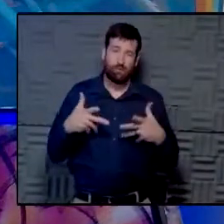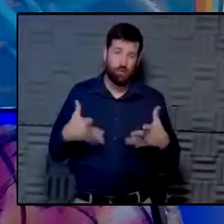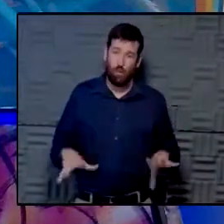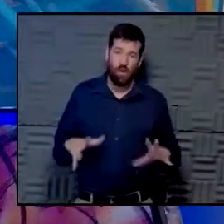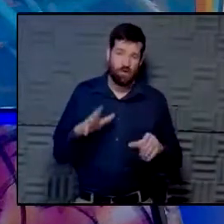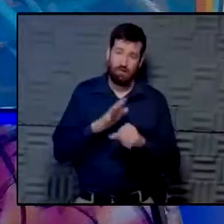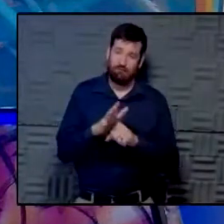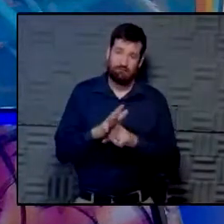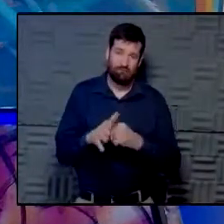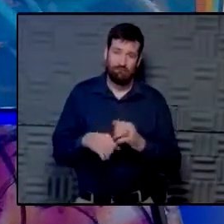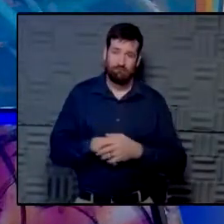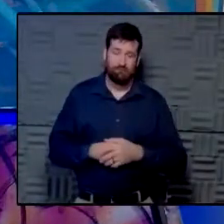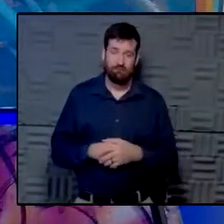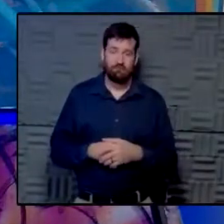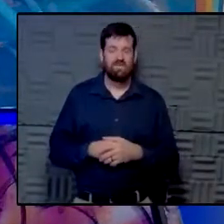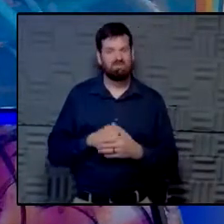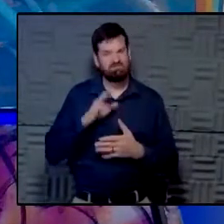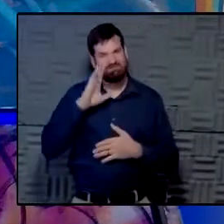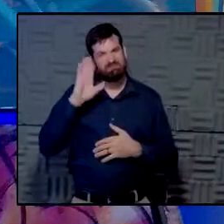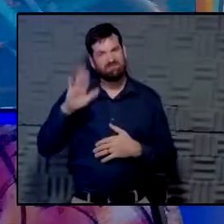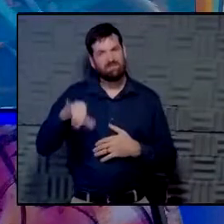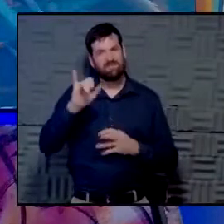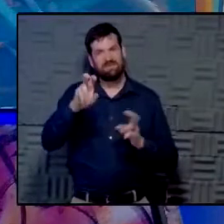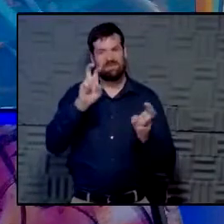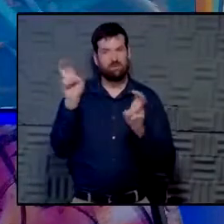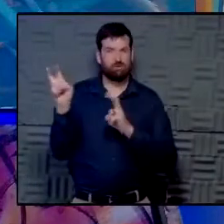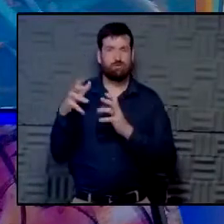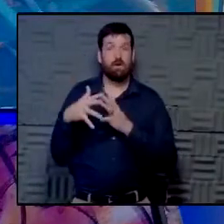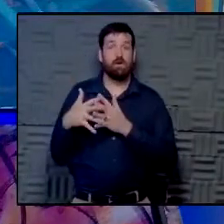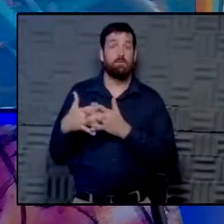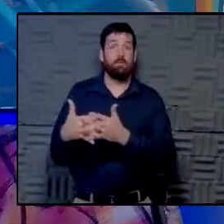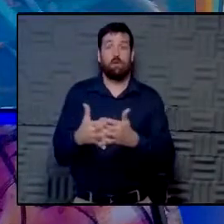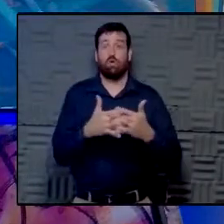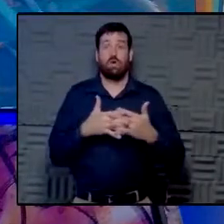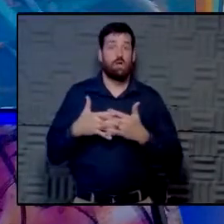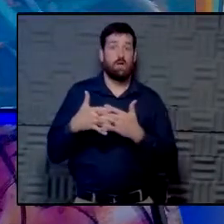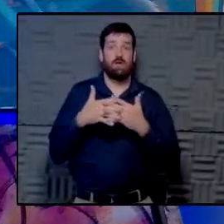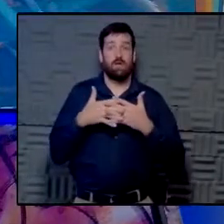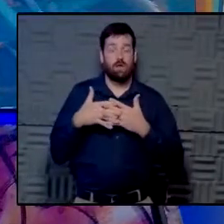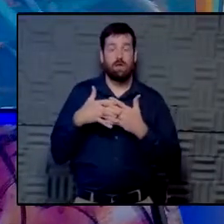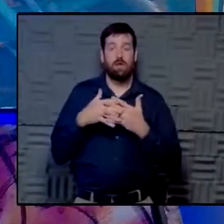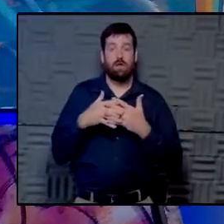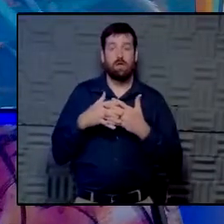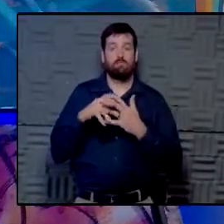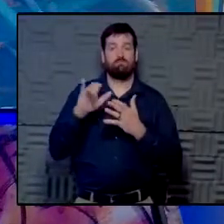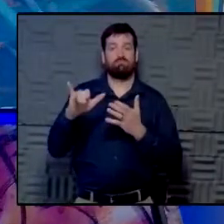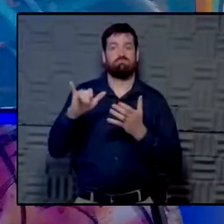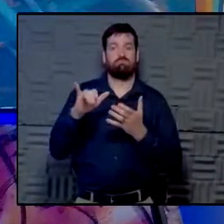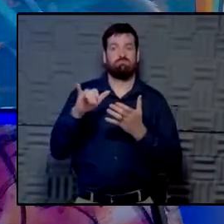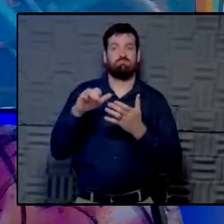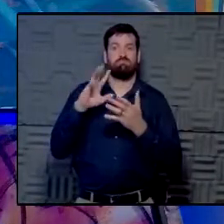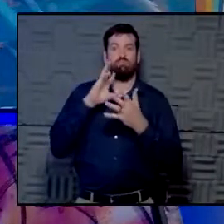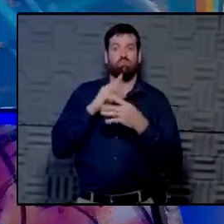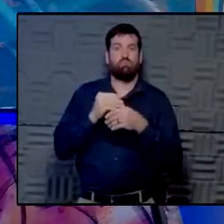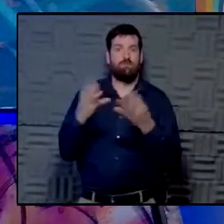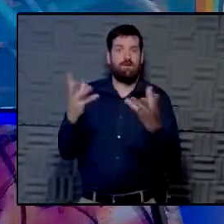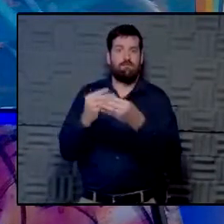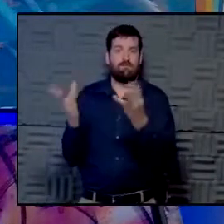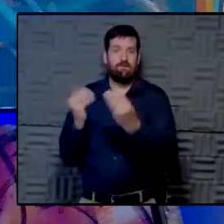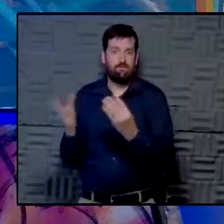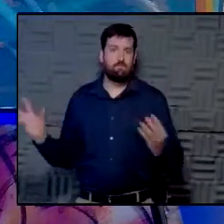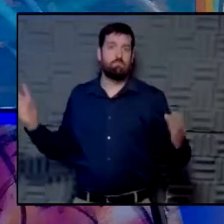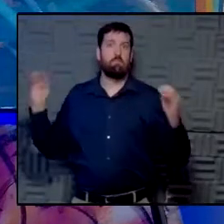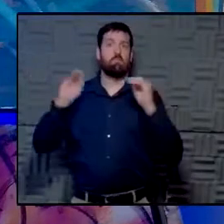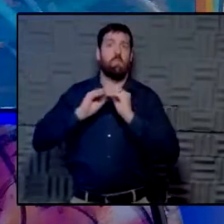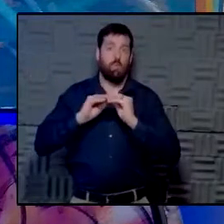there. And we know that America is increasing their supply to the rest of the world for